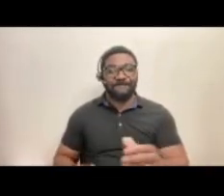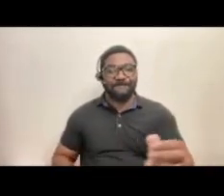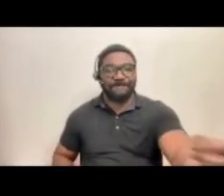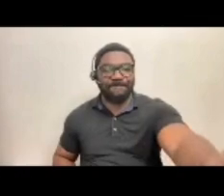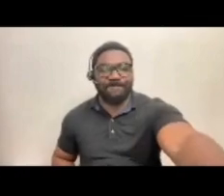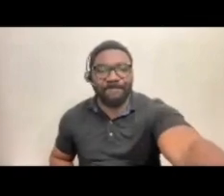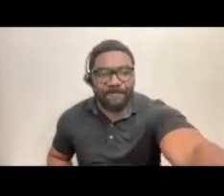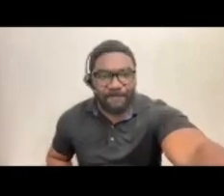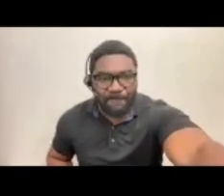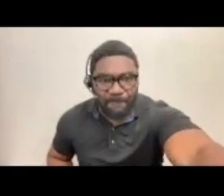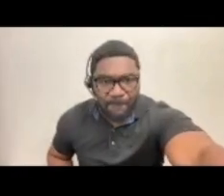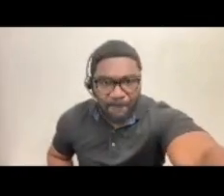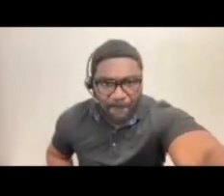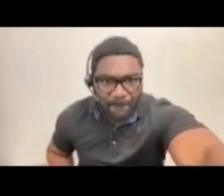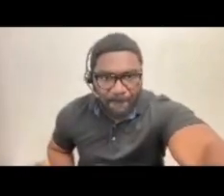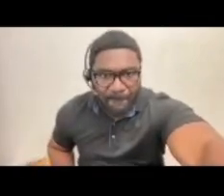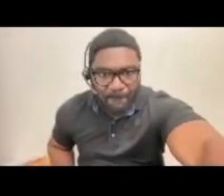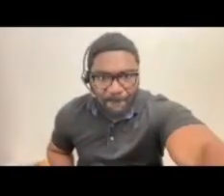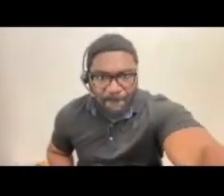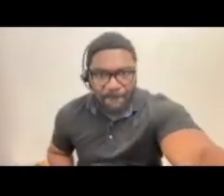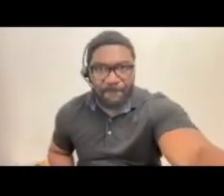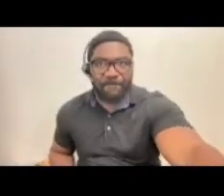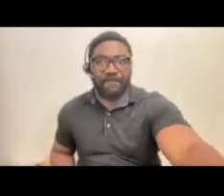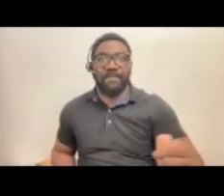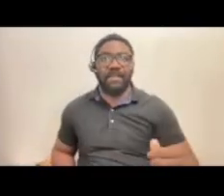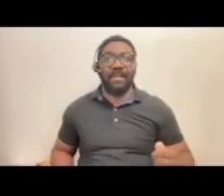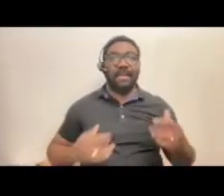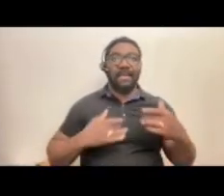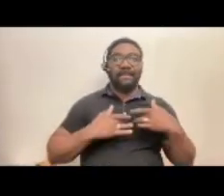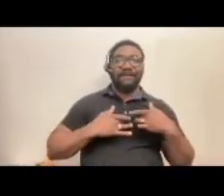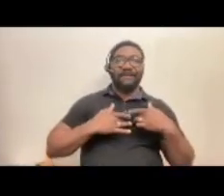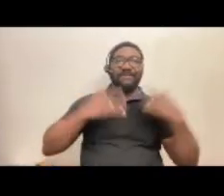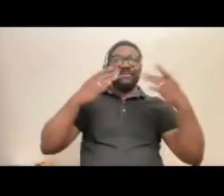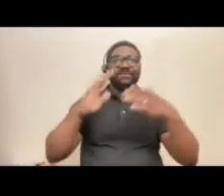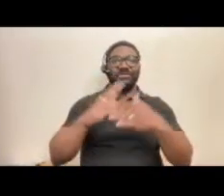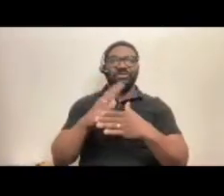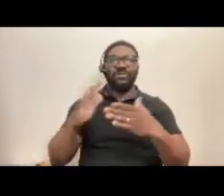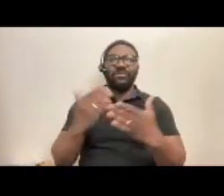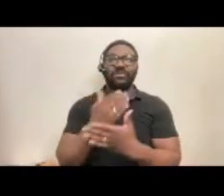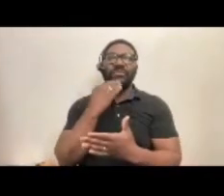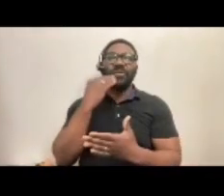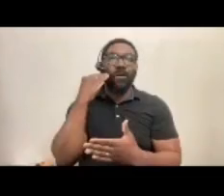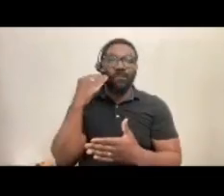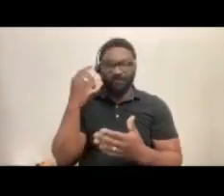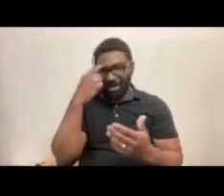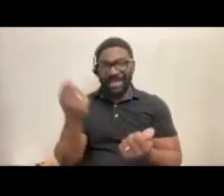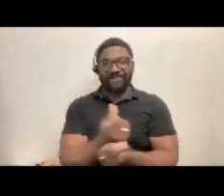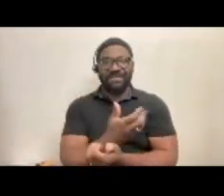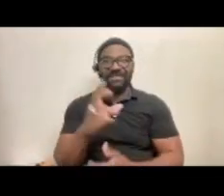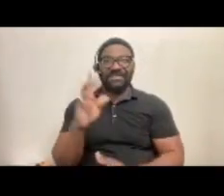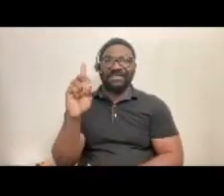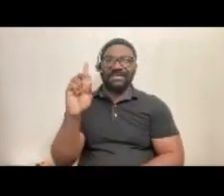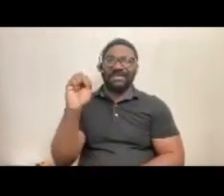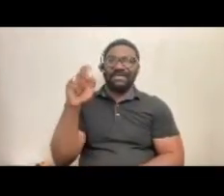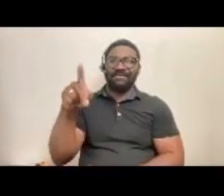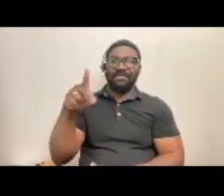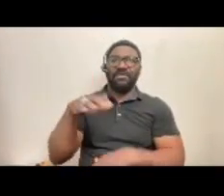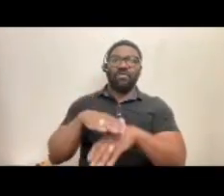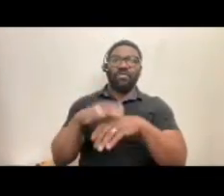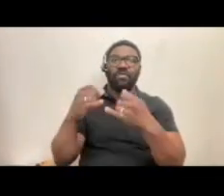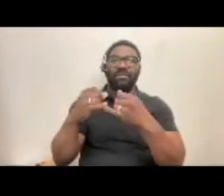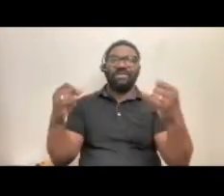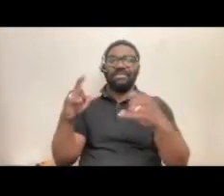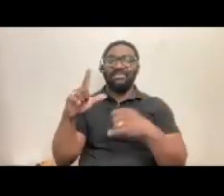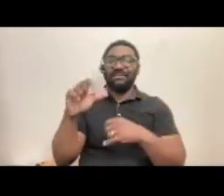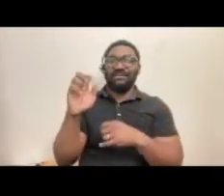So I am thrilled to share a new home for all things DSP on the LEAD Center websites. So on